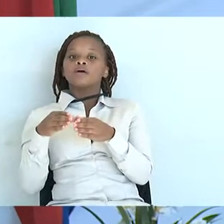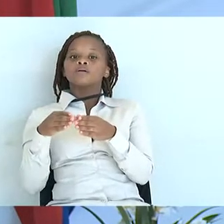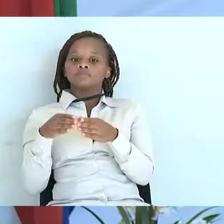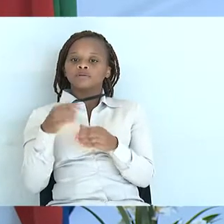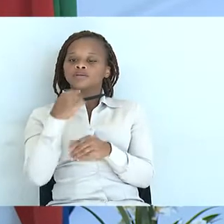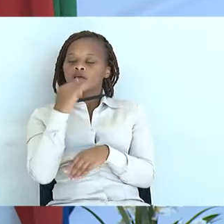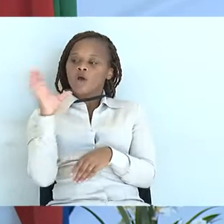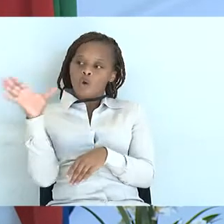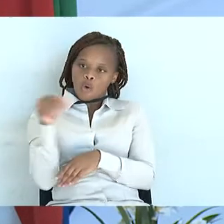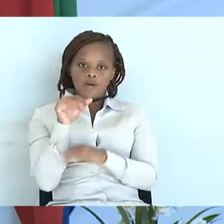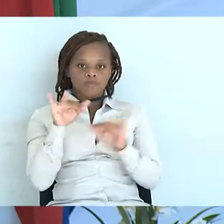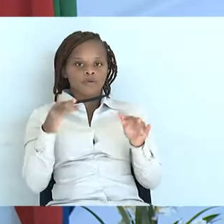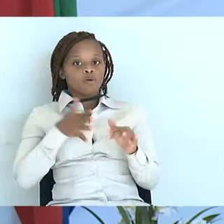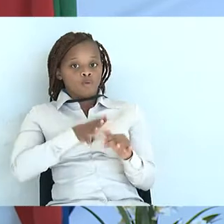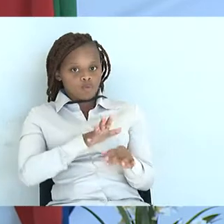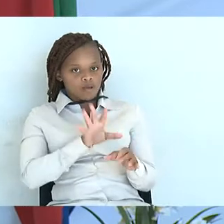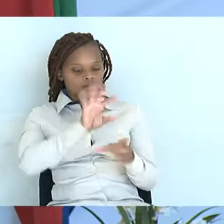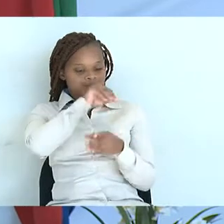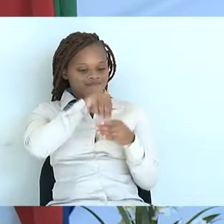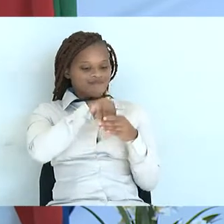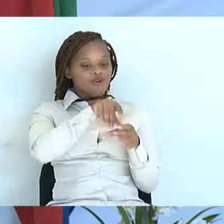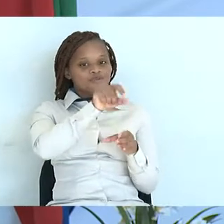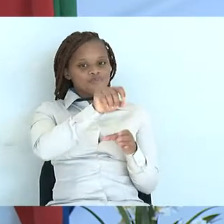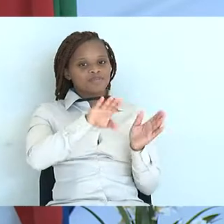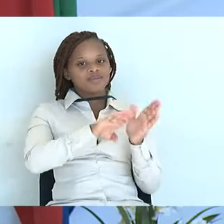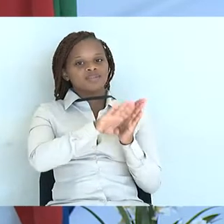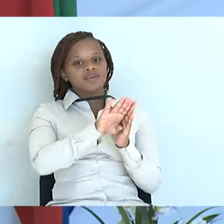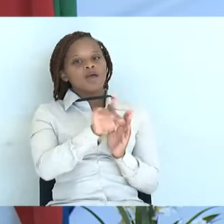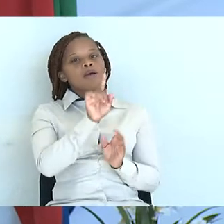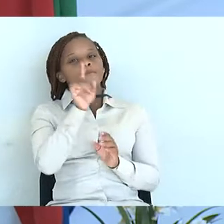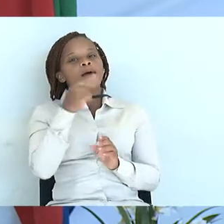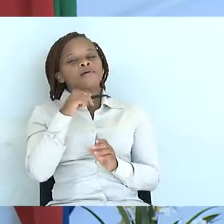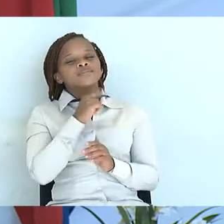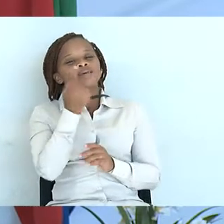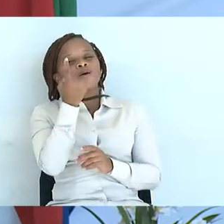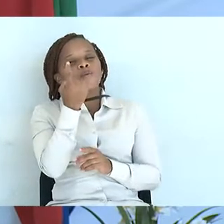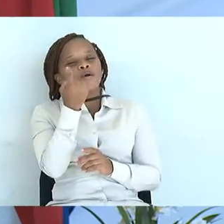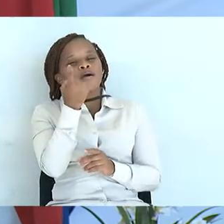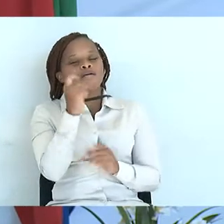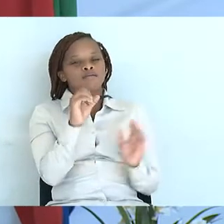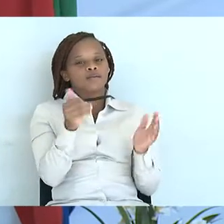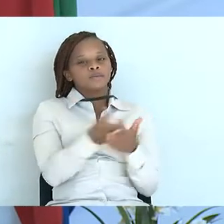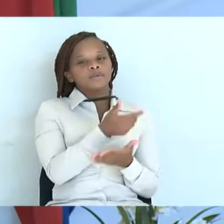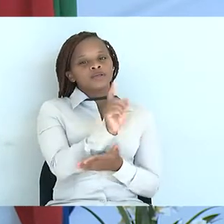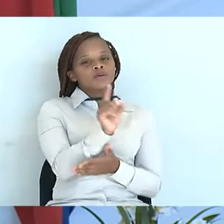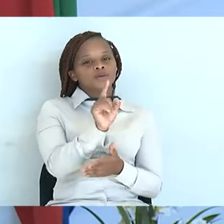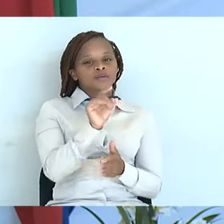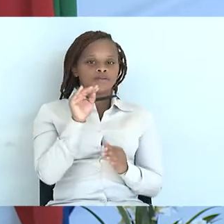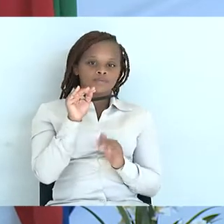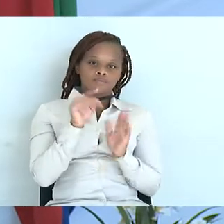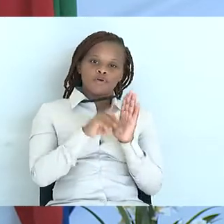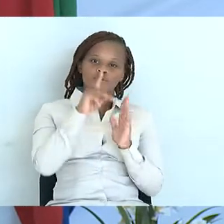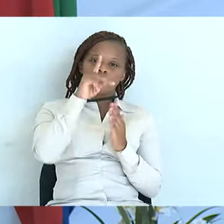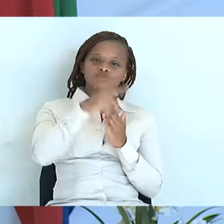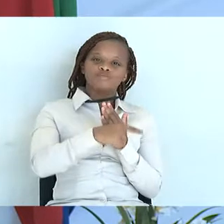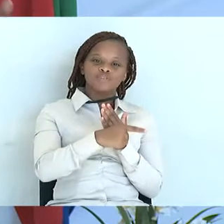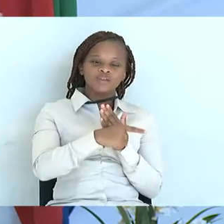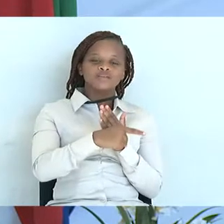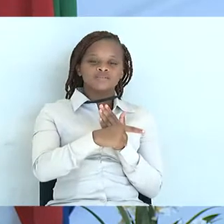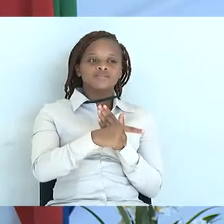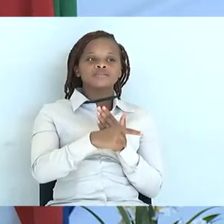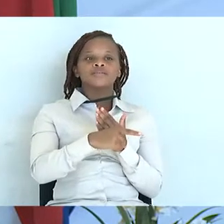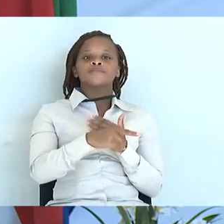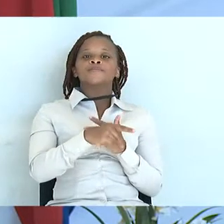development. But what was lacking on our side was projects that are bankable, that we can immediately sell